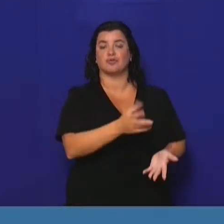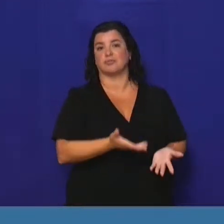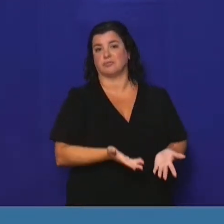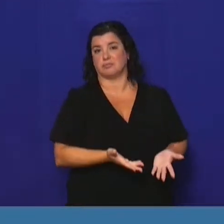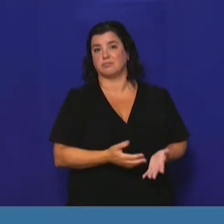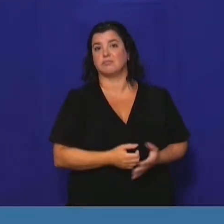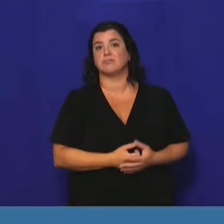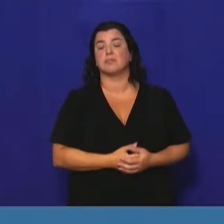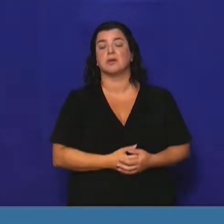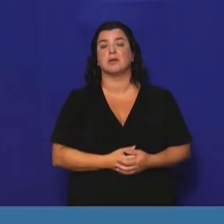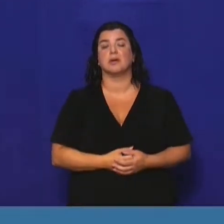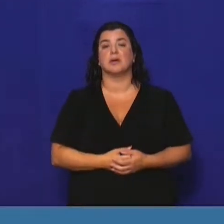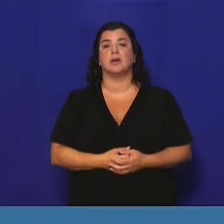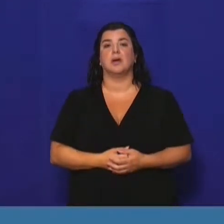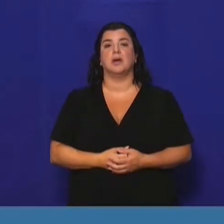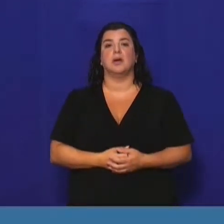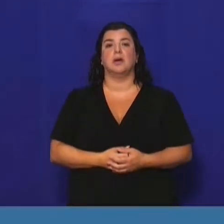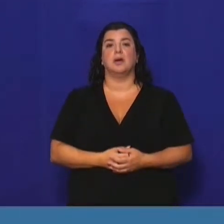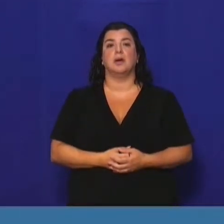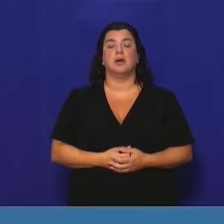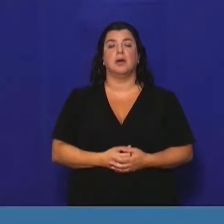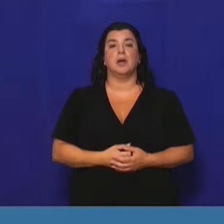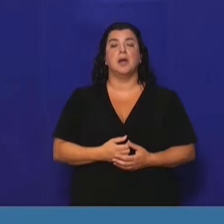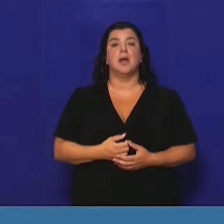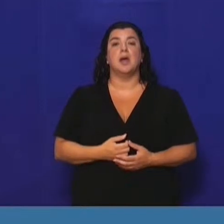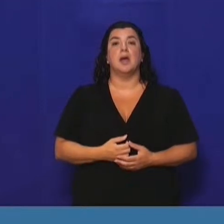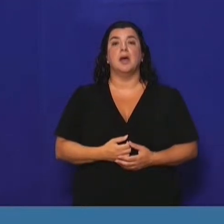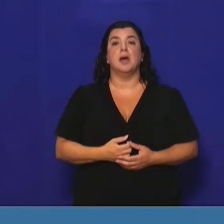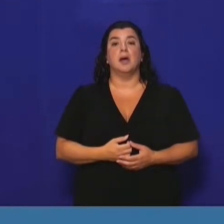għalkemm in-numru ta' każijiet ġodda jkun kbir